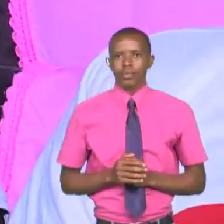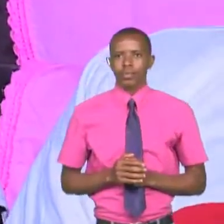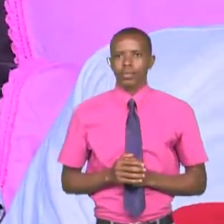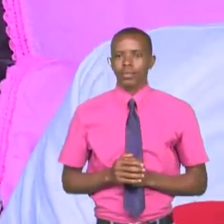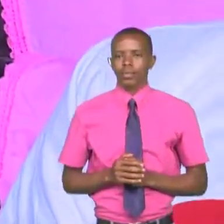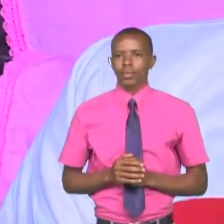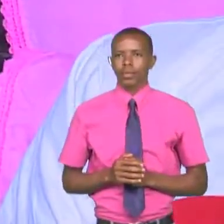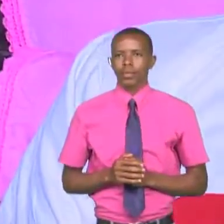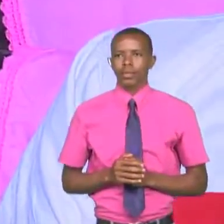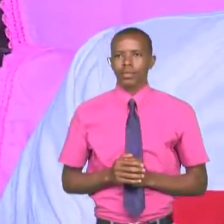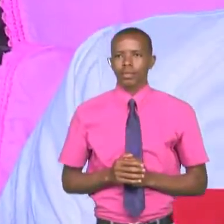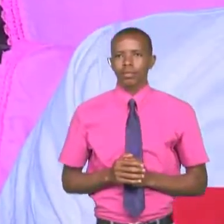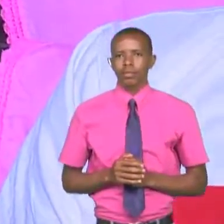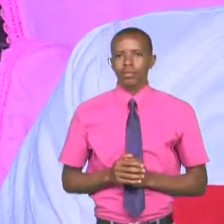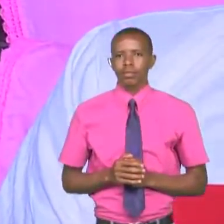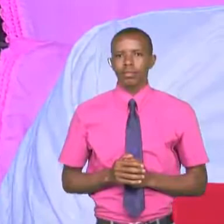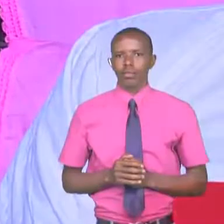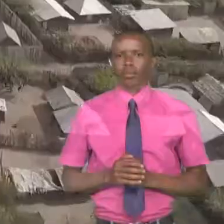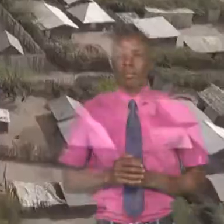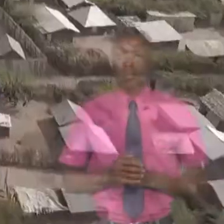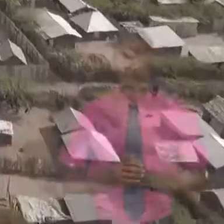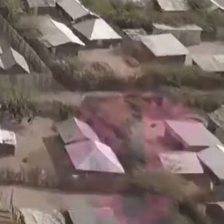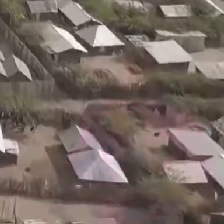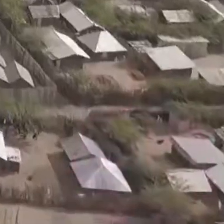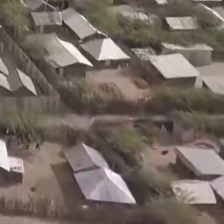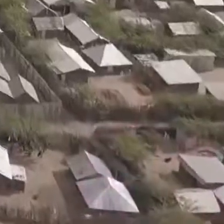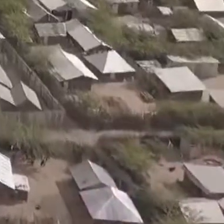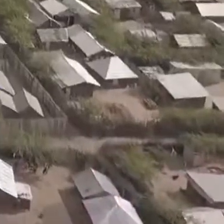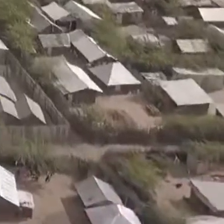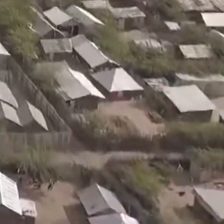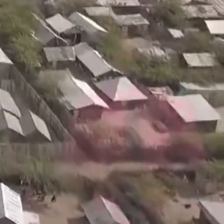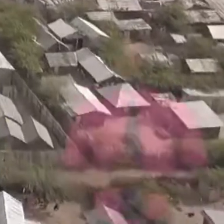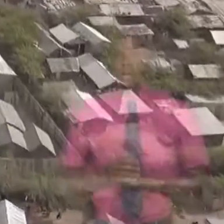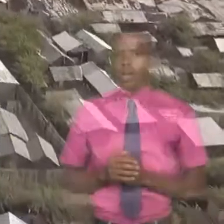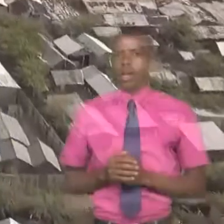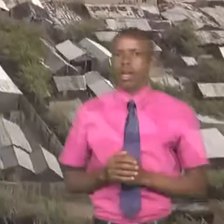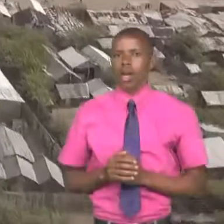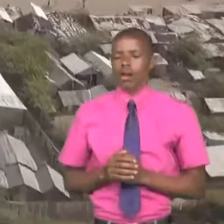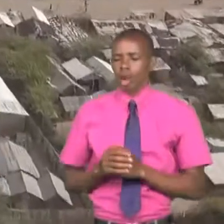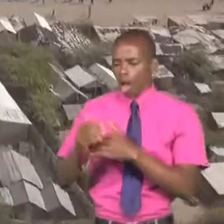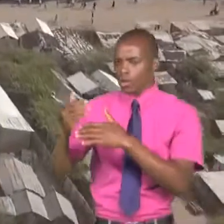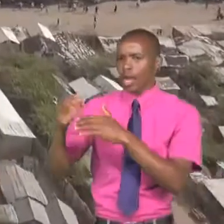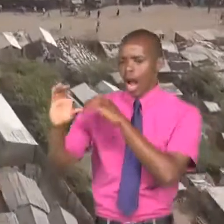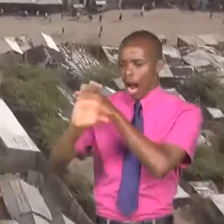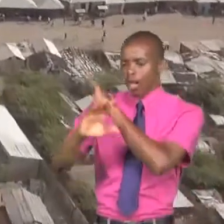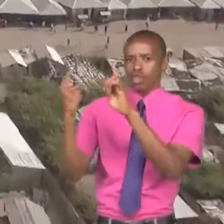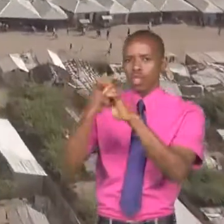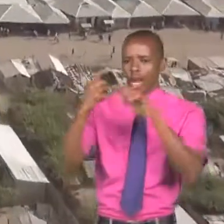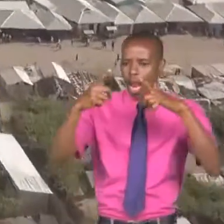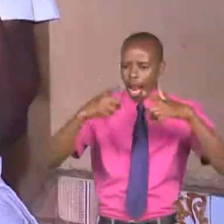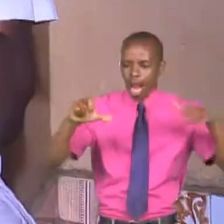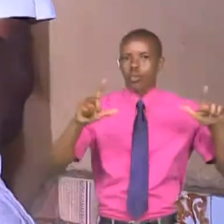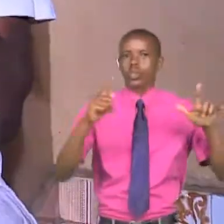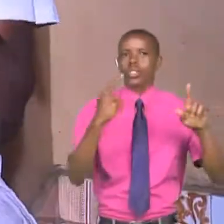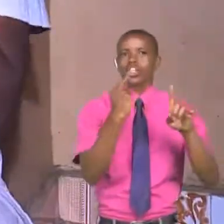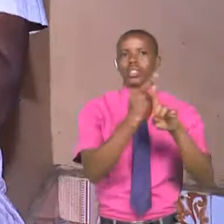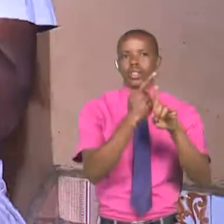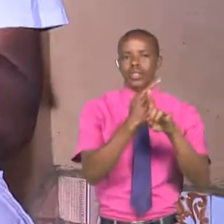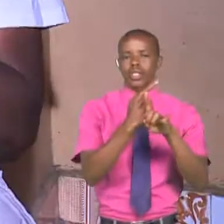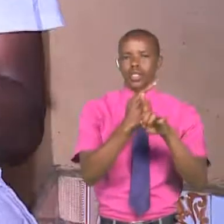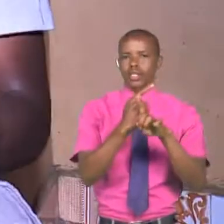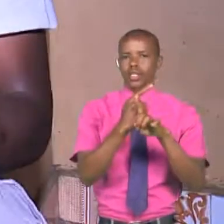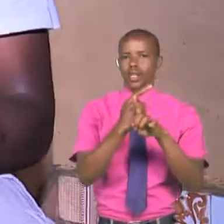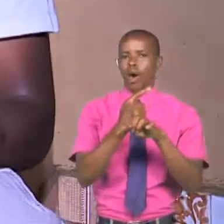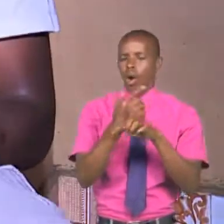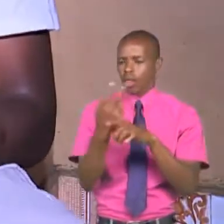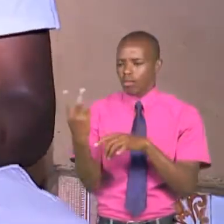it, yes. Yeah. Drawn from different territories and speaking different languages, silence pulled them